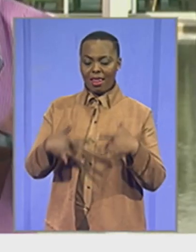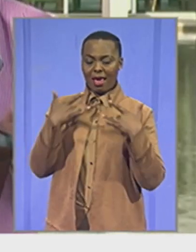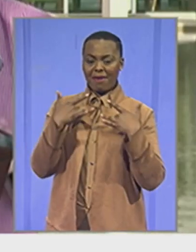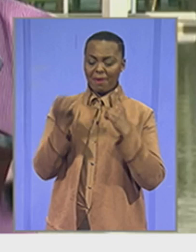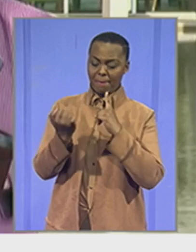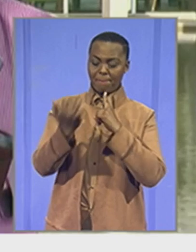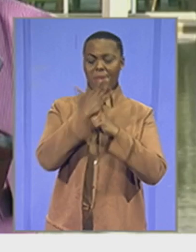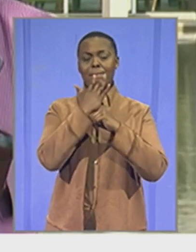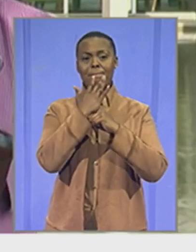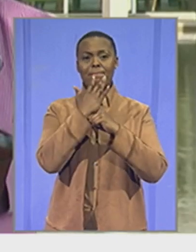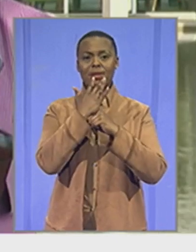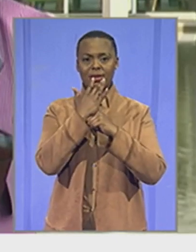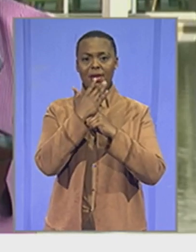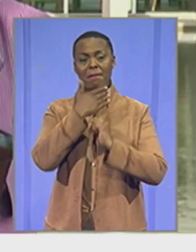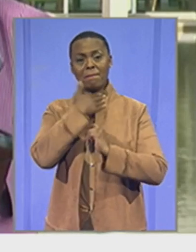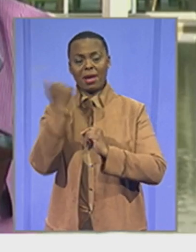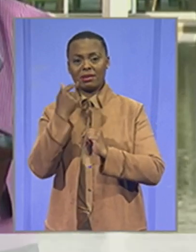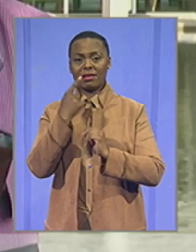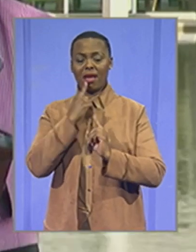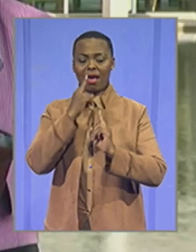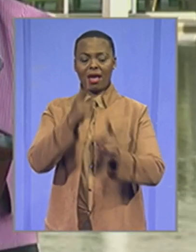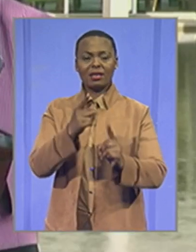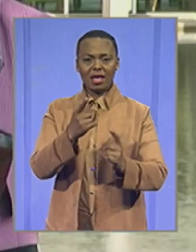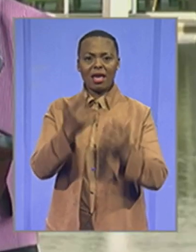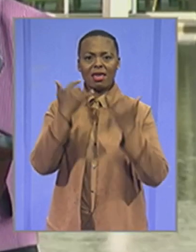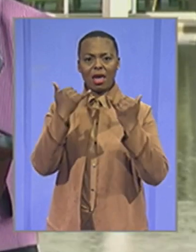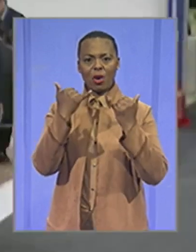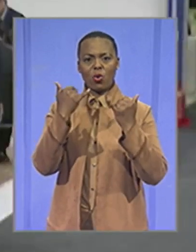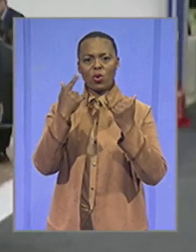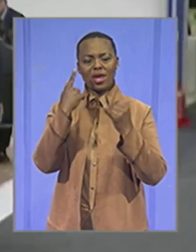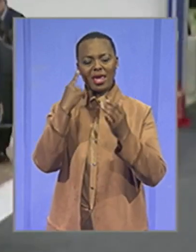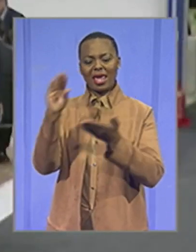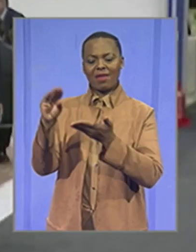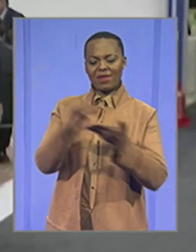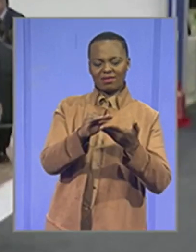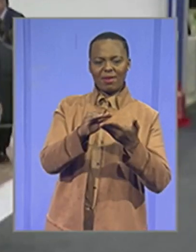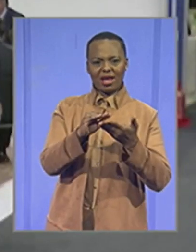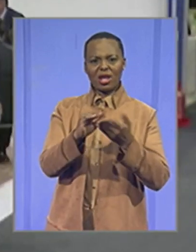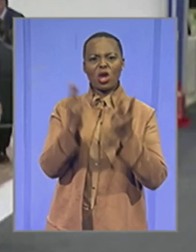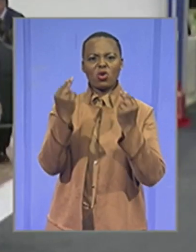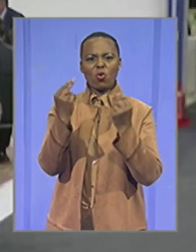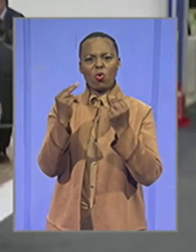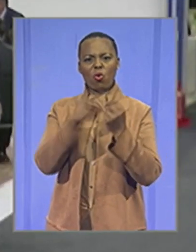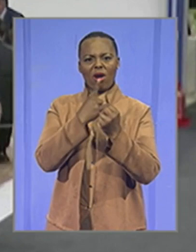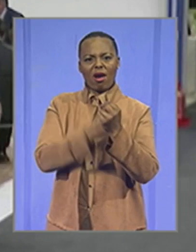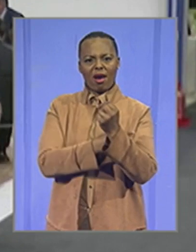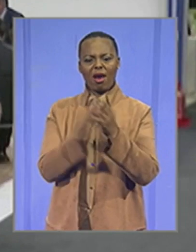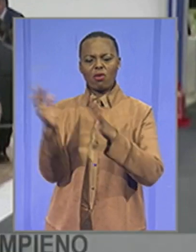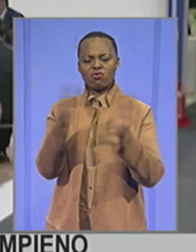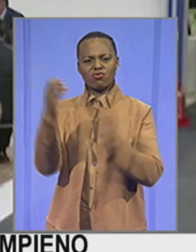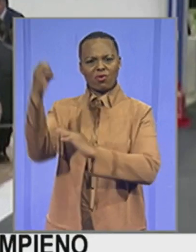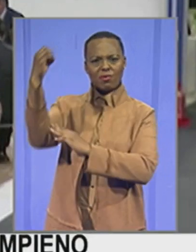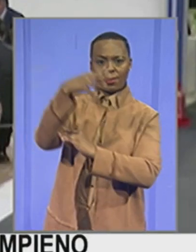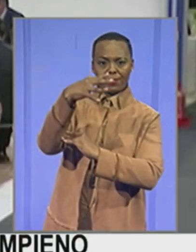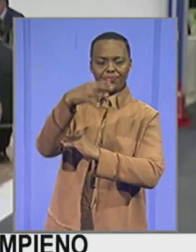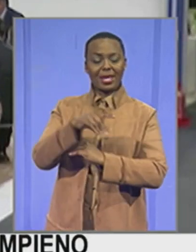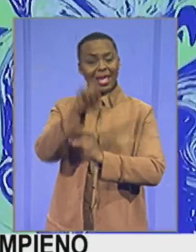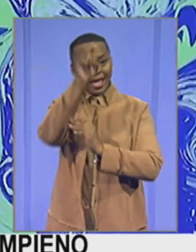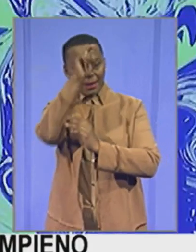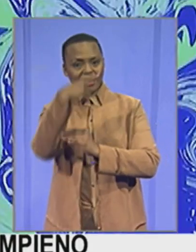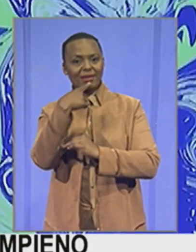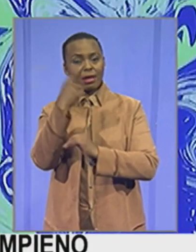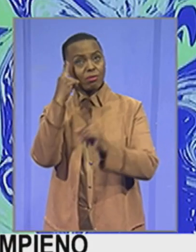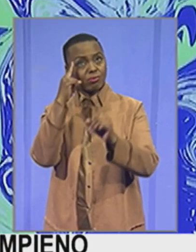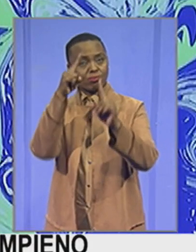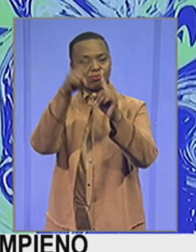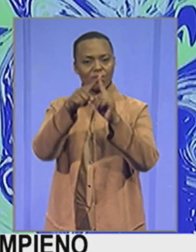best answer to that is massive investment in renewable energy. Go le bjalo e repeta e re ya go bea shedi ya yona go fetola mathata a